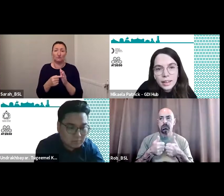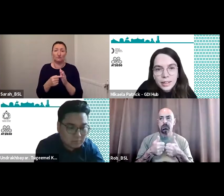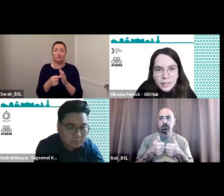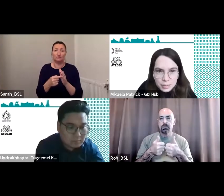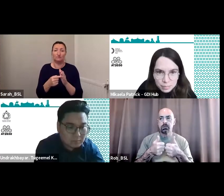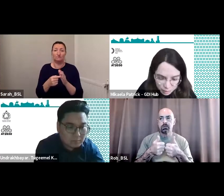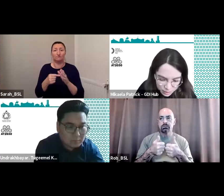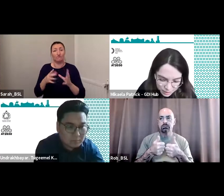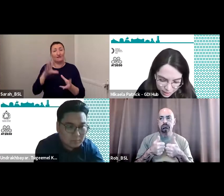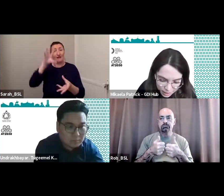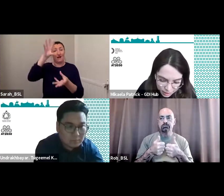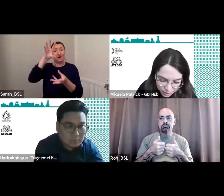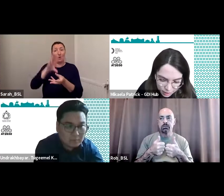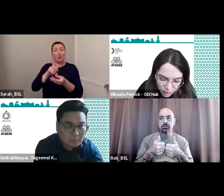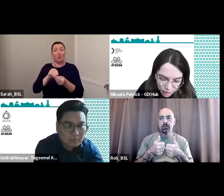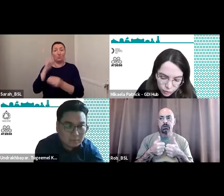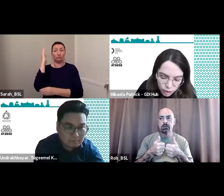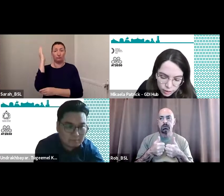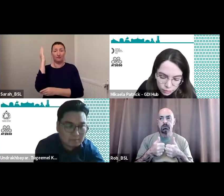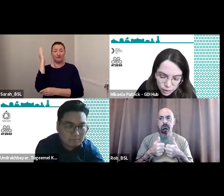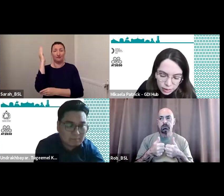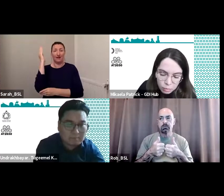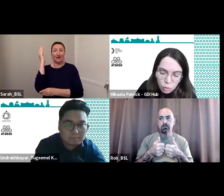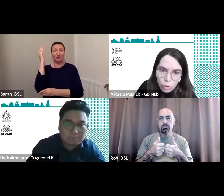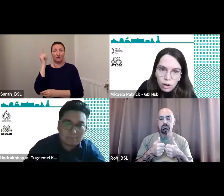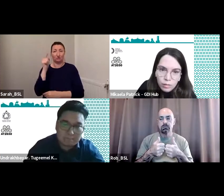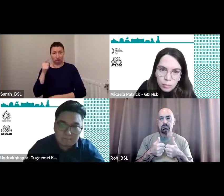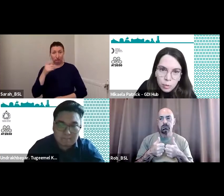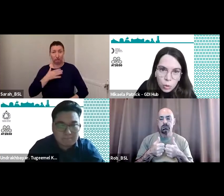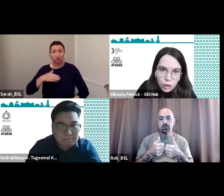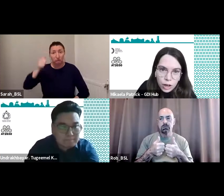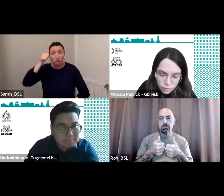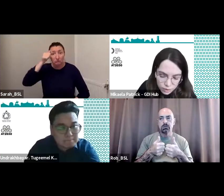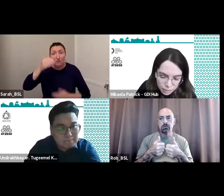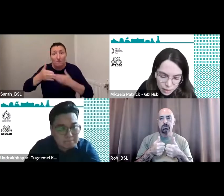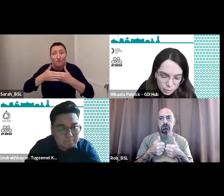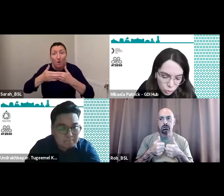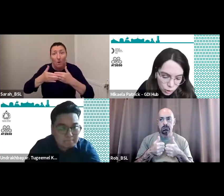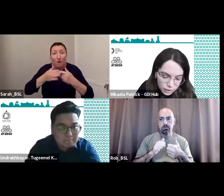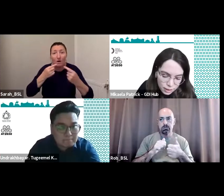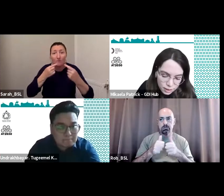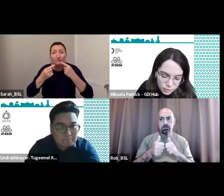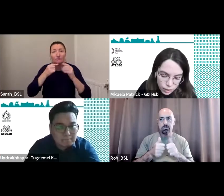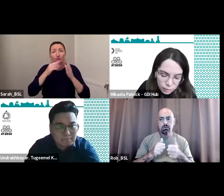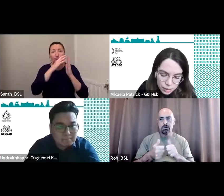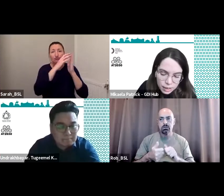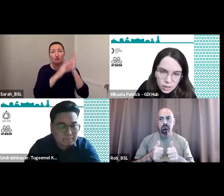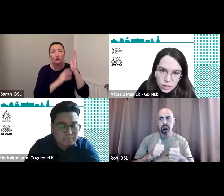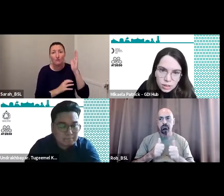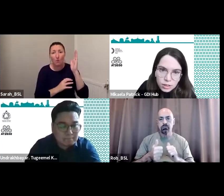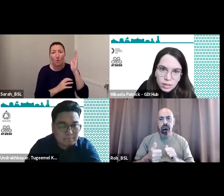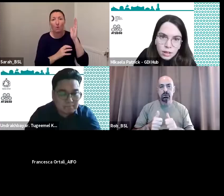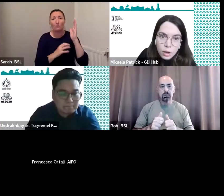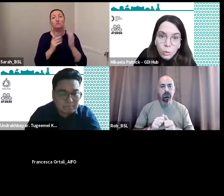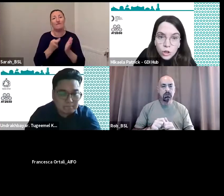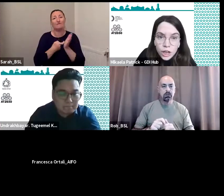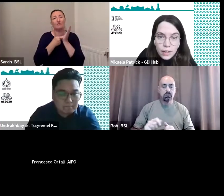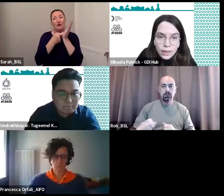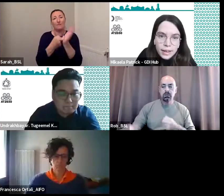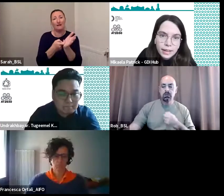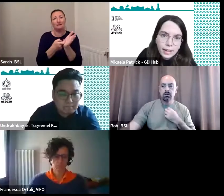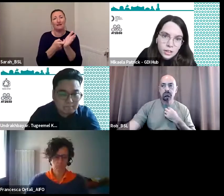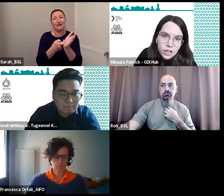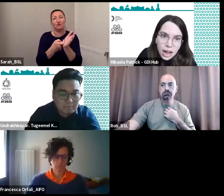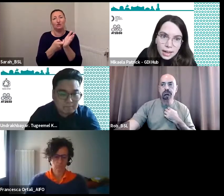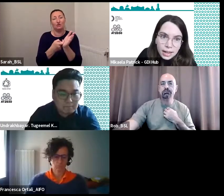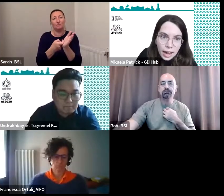So that concludes my presentation. And if you'd like to find out more, our report covers many more insights and recommendations. We'll share